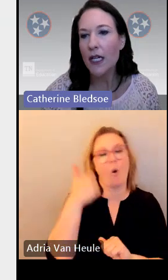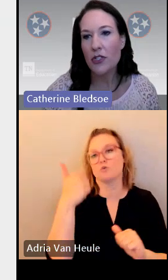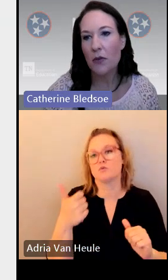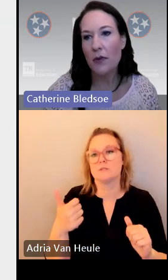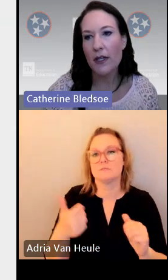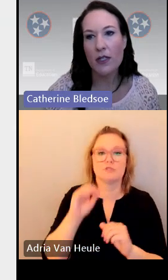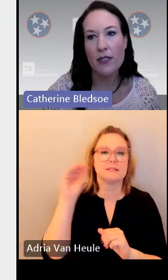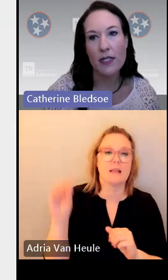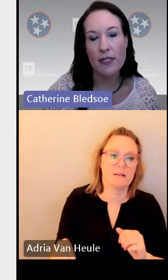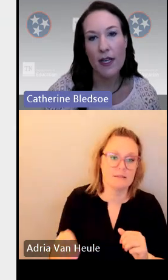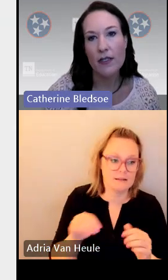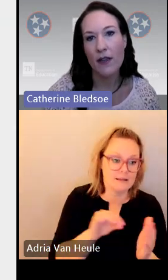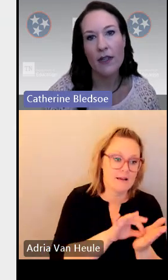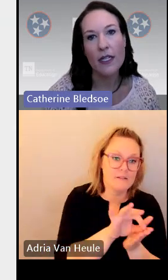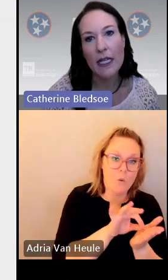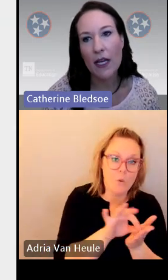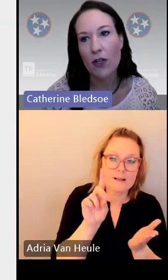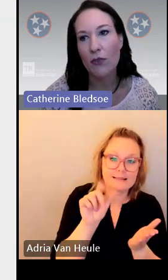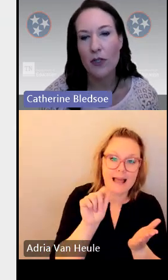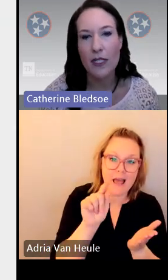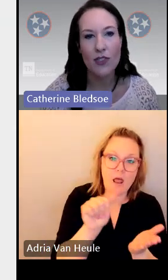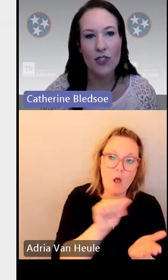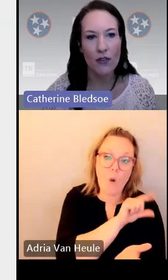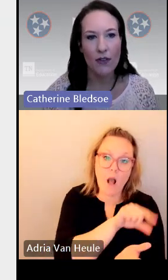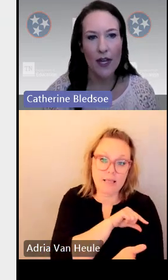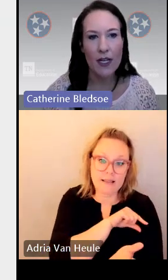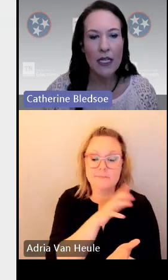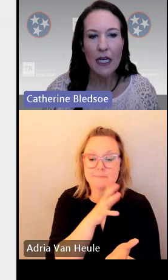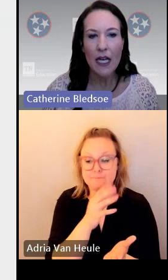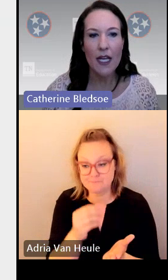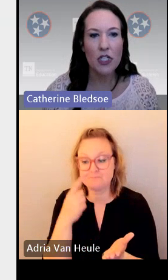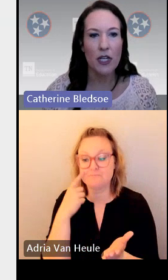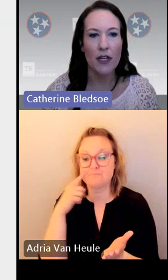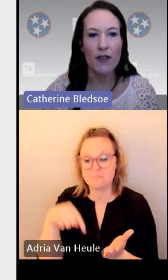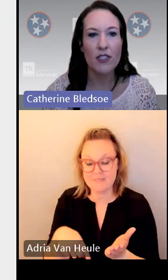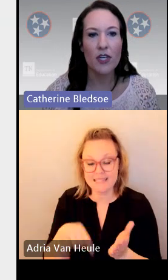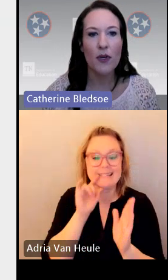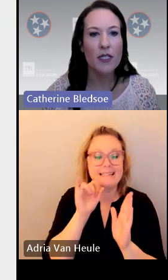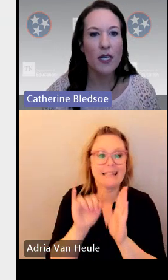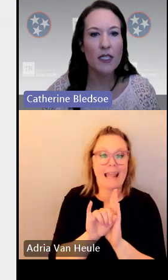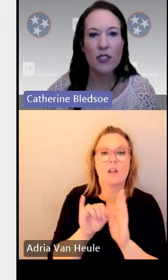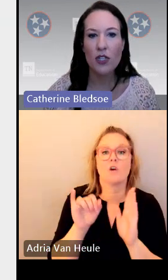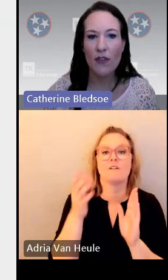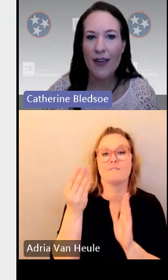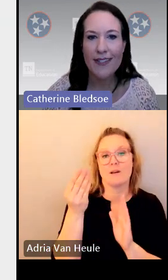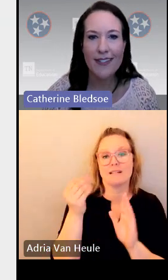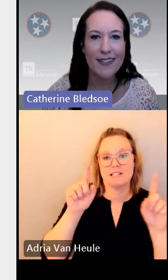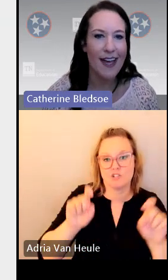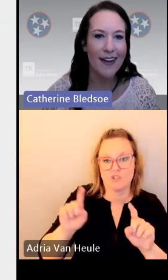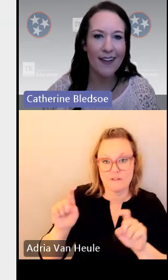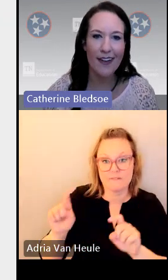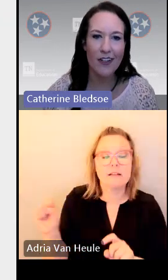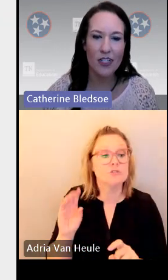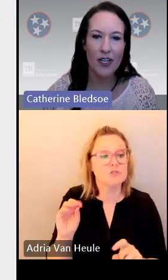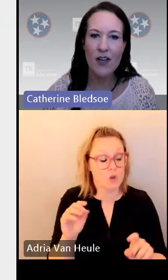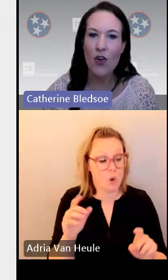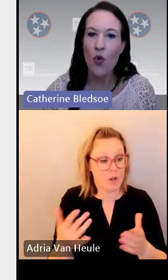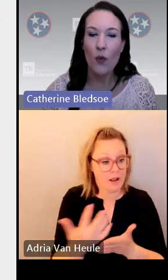ultimately contributing to the success of the Indicator 14 survey initiative. And so conducting surveys and